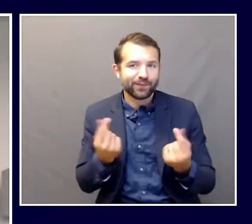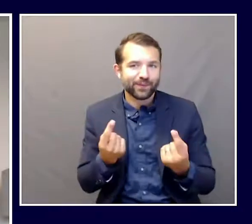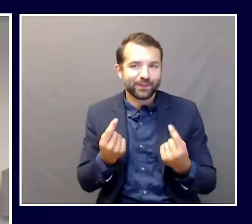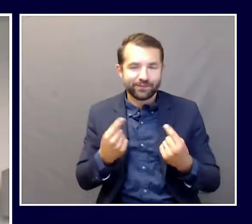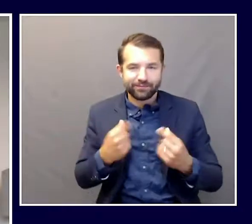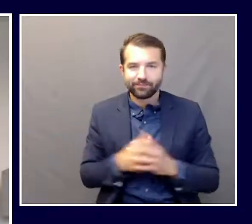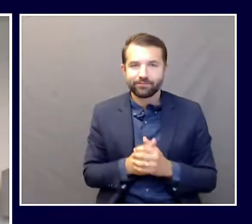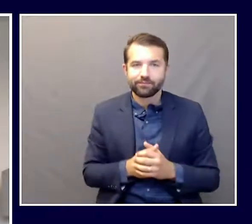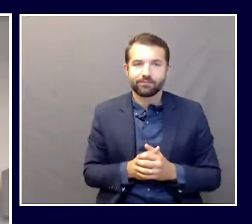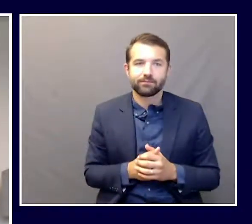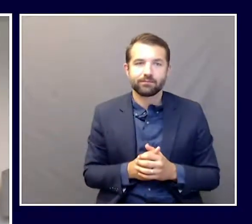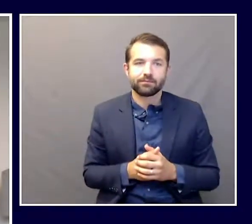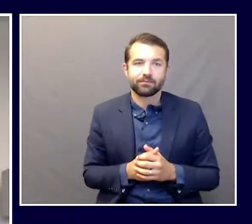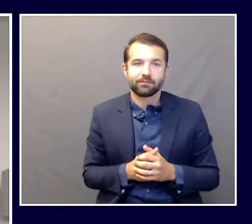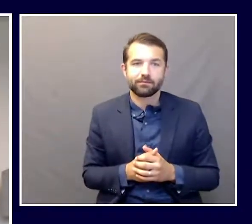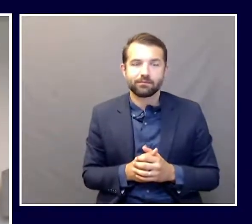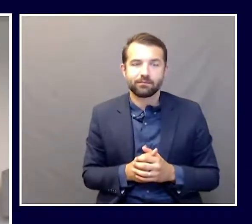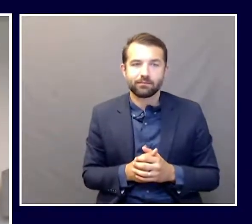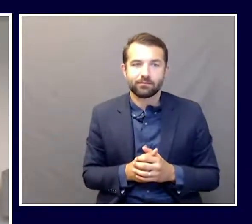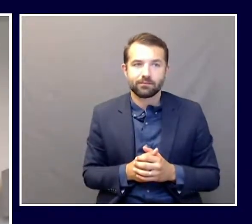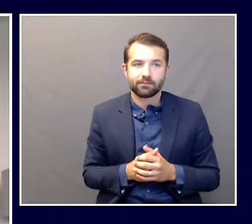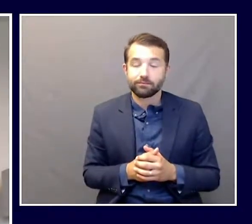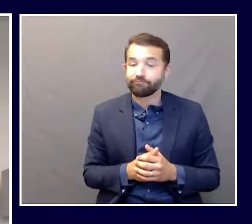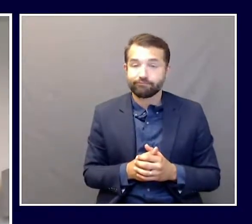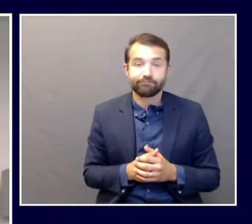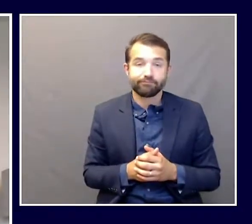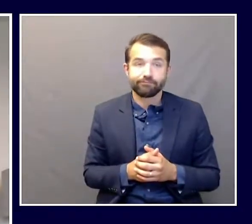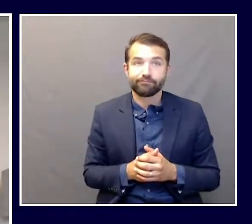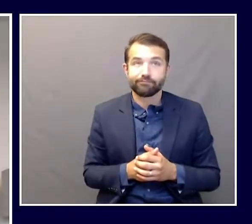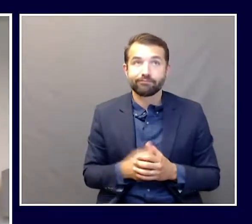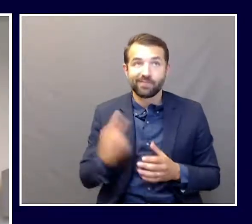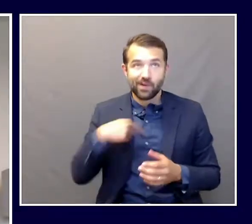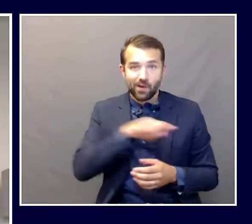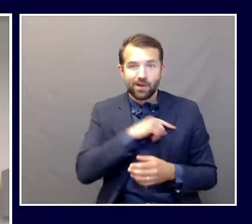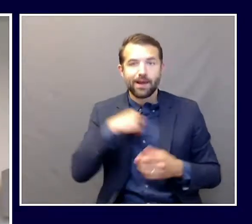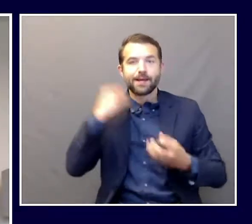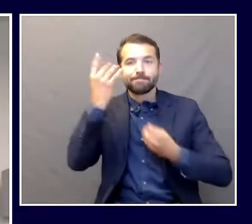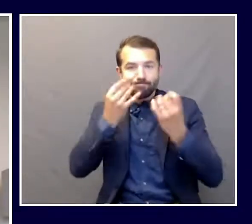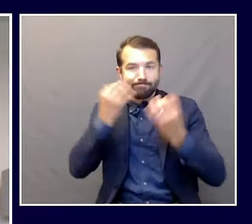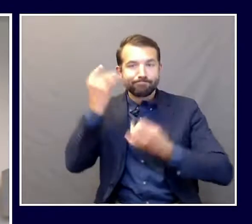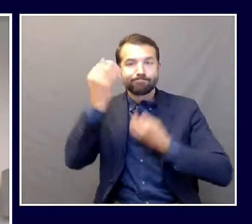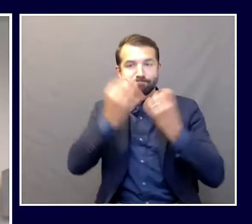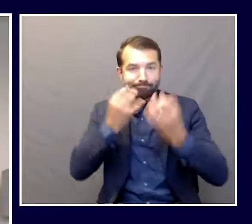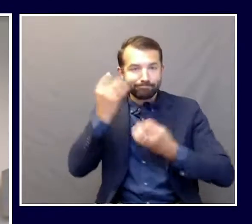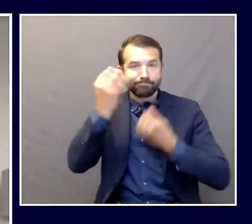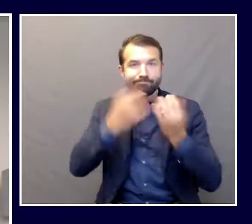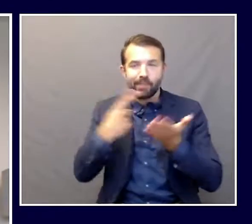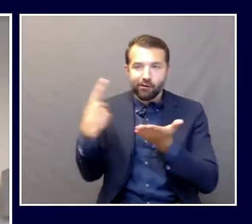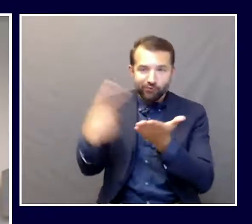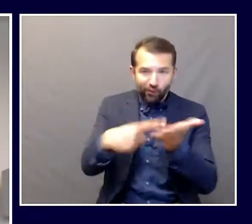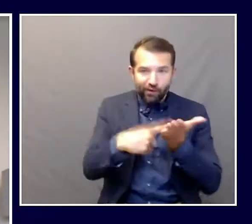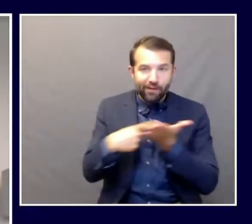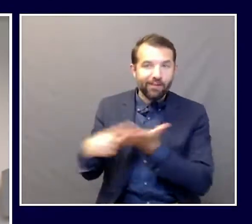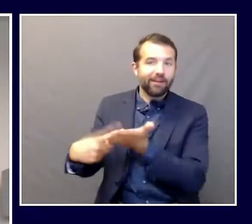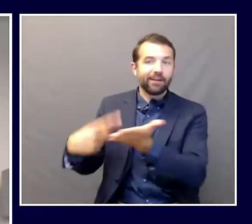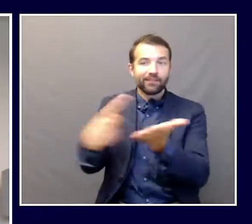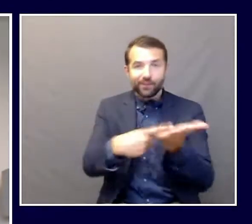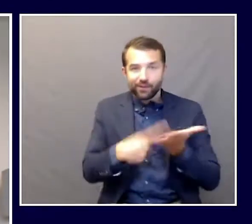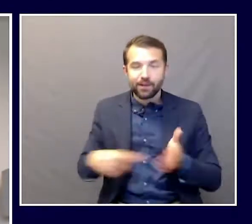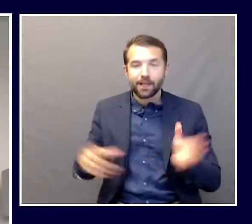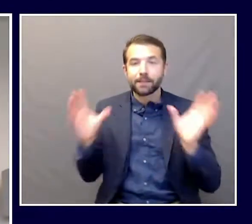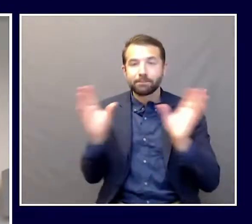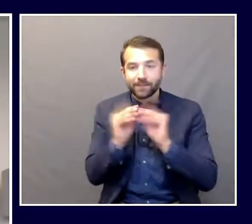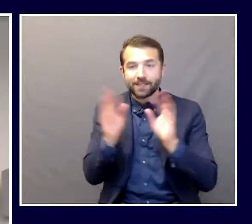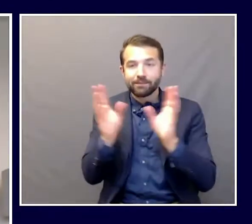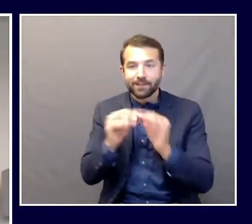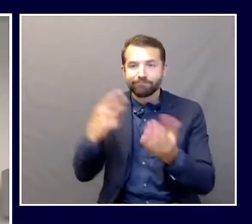sweepstakes? Yeah, that's very much been on our minds, Kevin. What's next, post July 4th